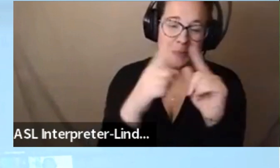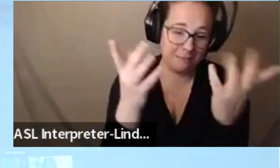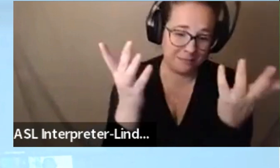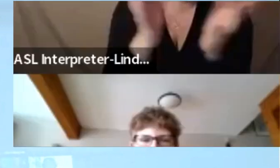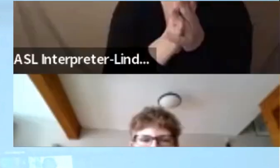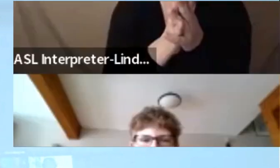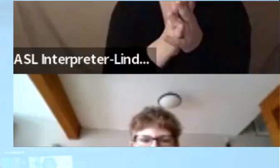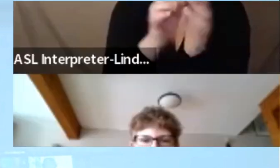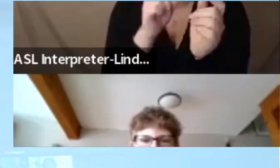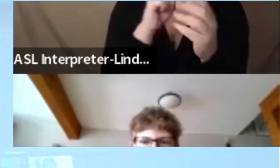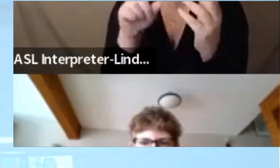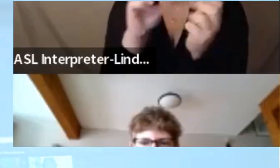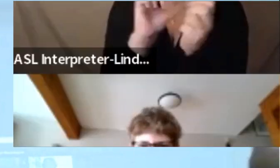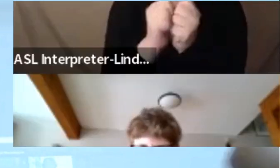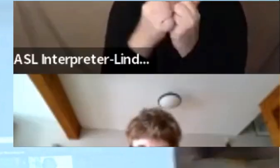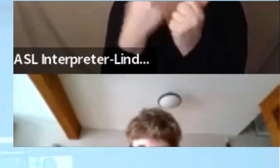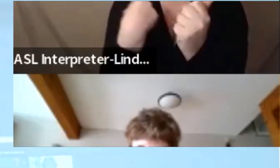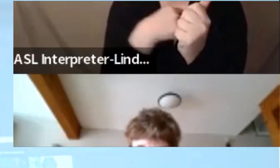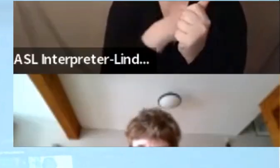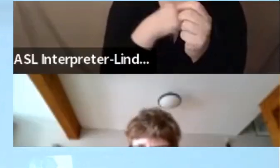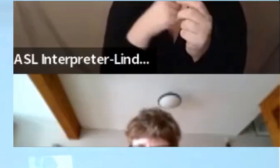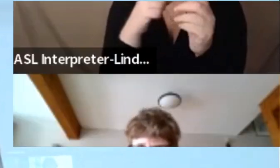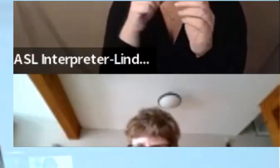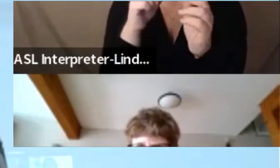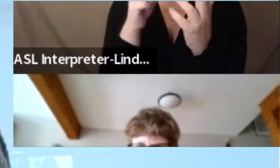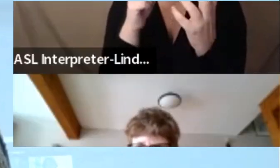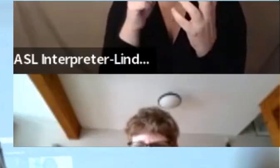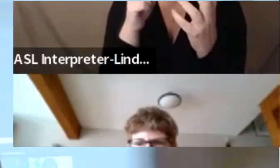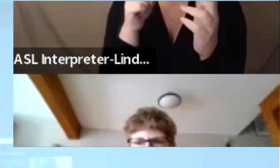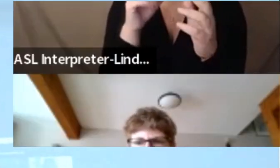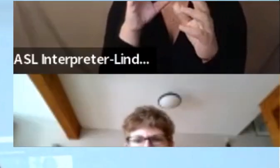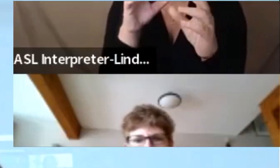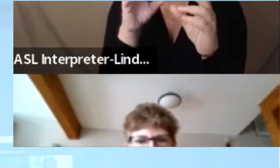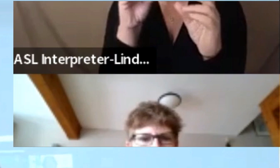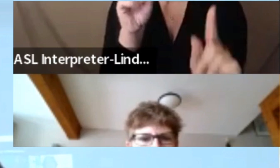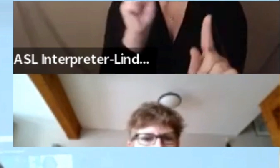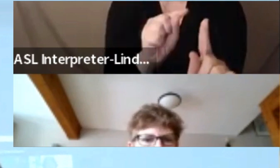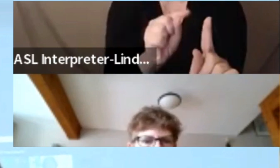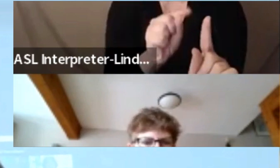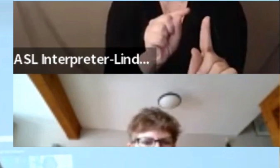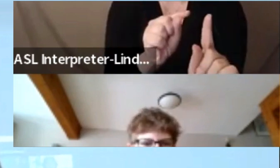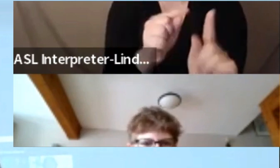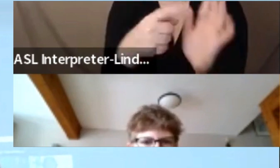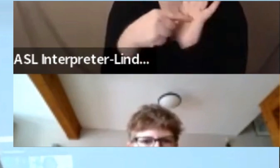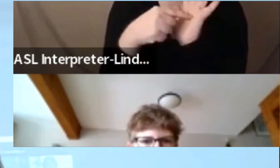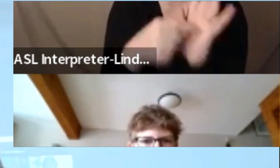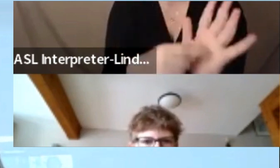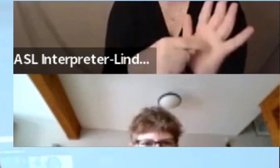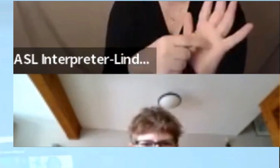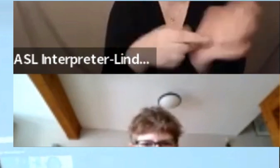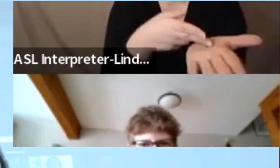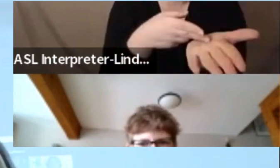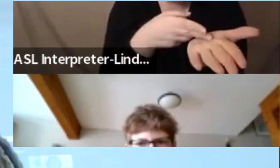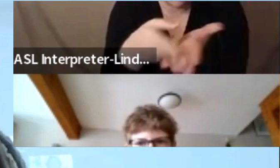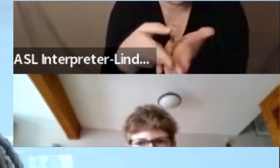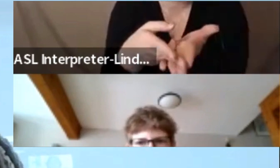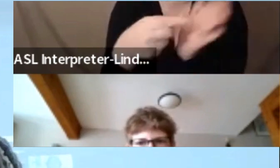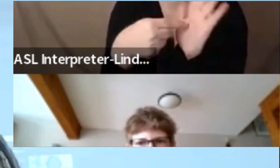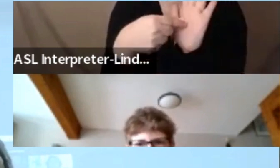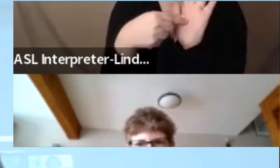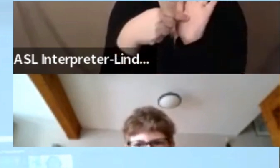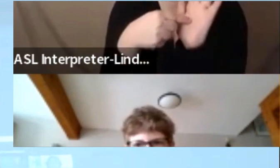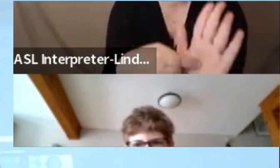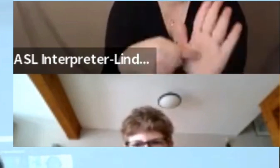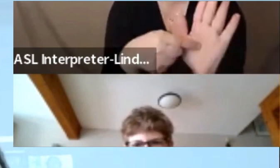quantitative words. You know, they're really everything's gimmicky. So you just have to go, how are we going to do this, and how are we going to do this